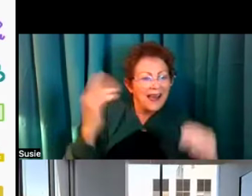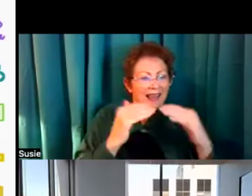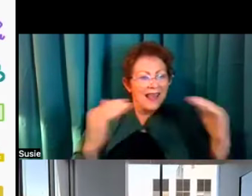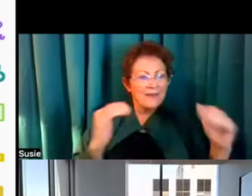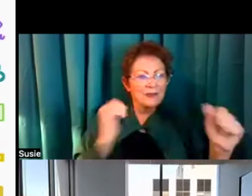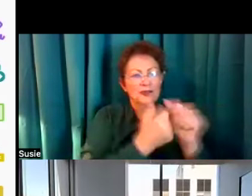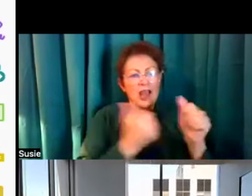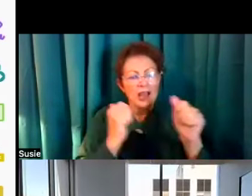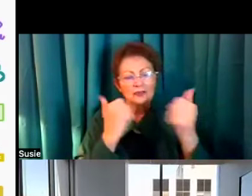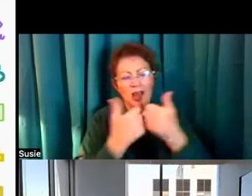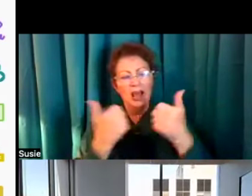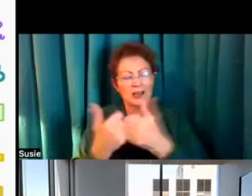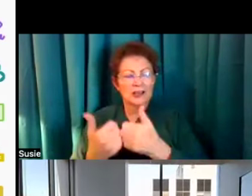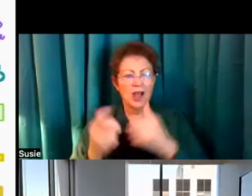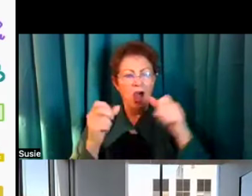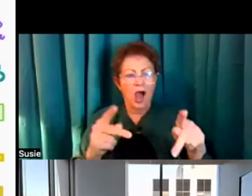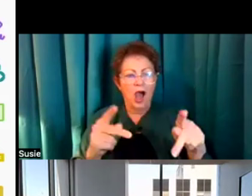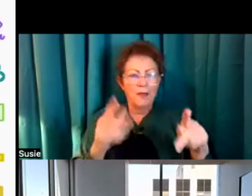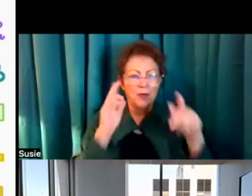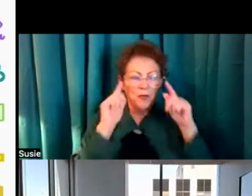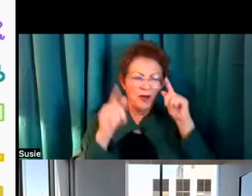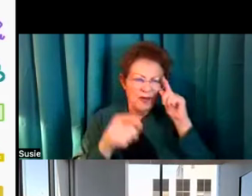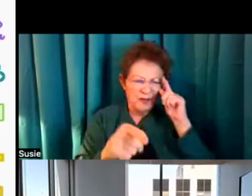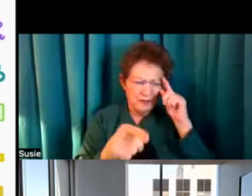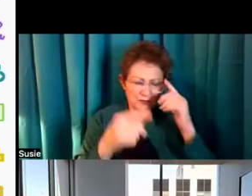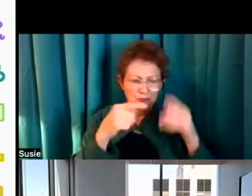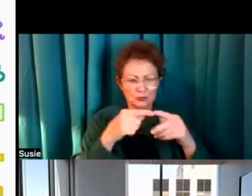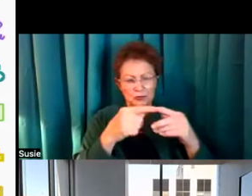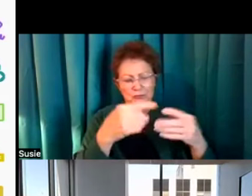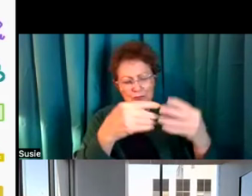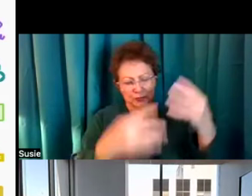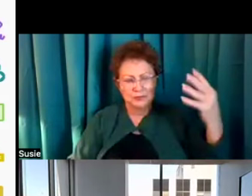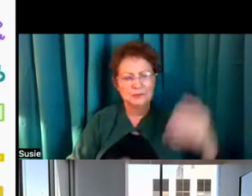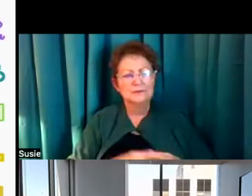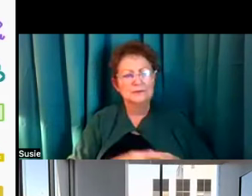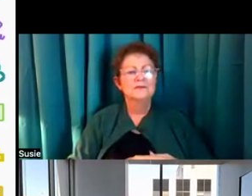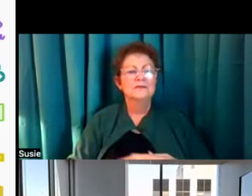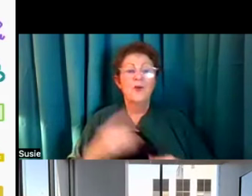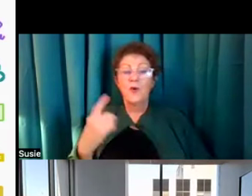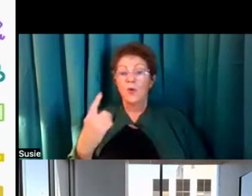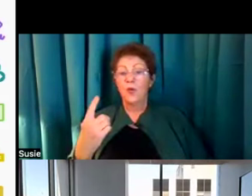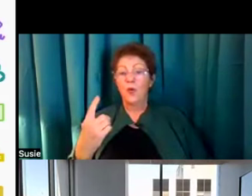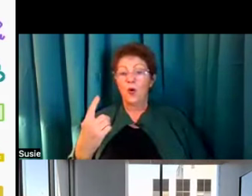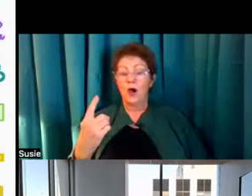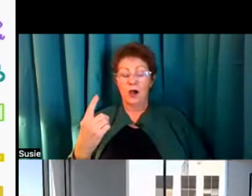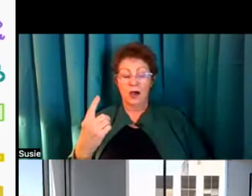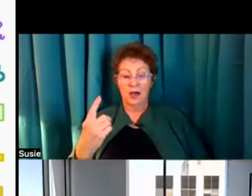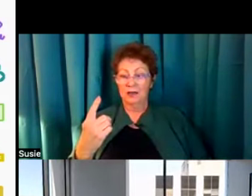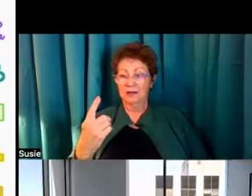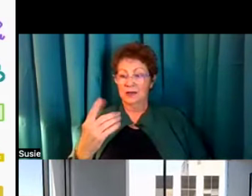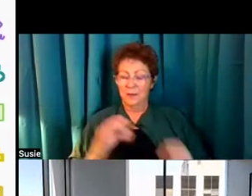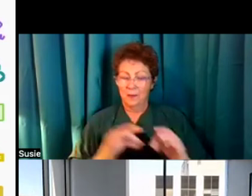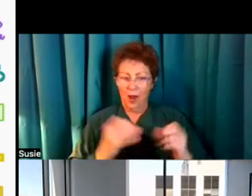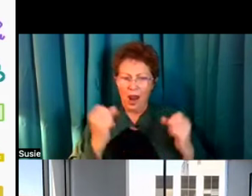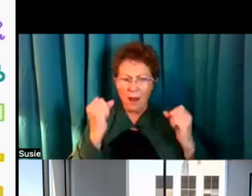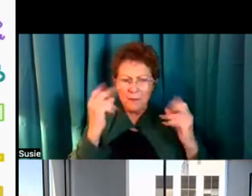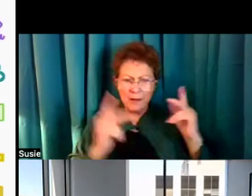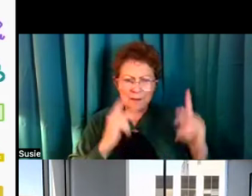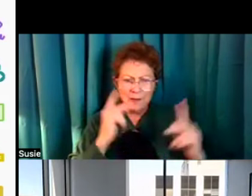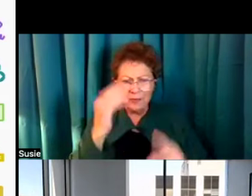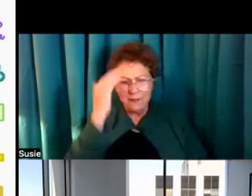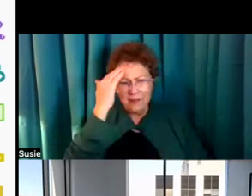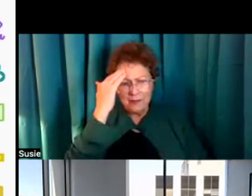and opportunities that we'll flag. One of which is just a lot of people are familiar with